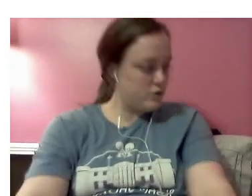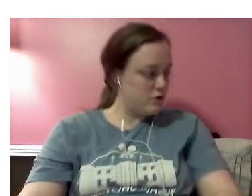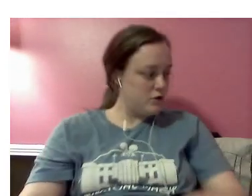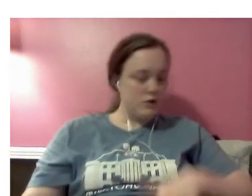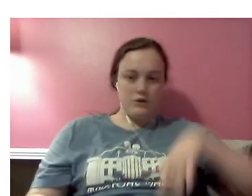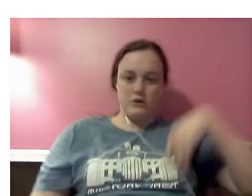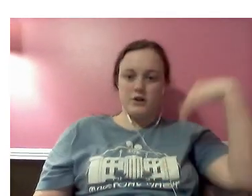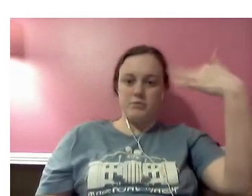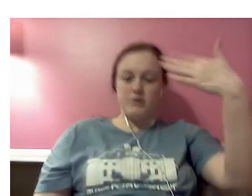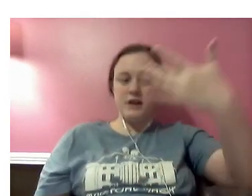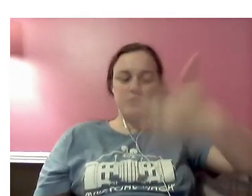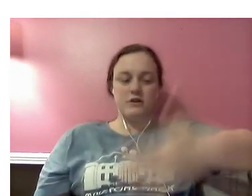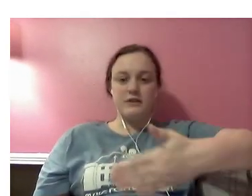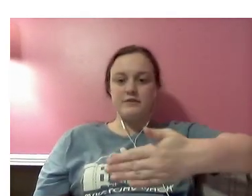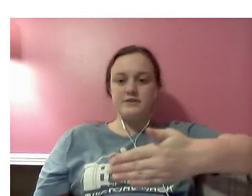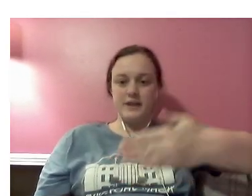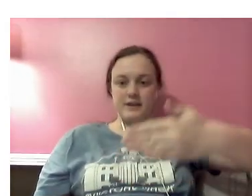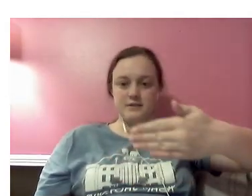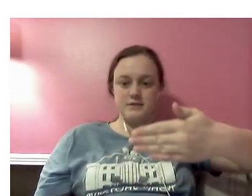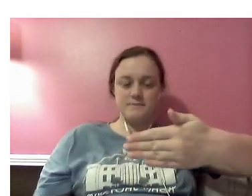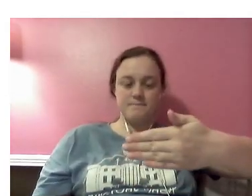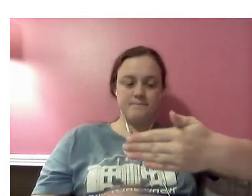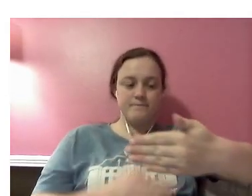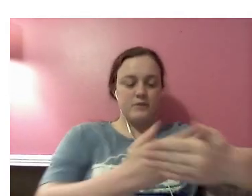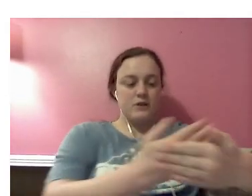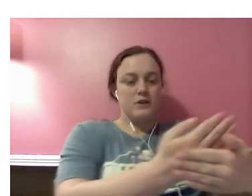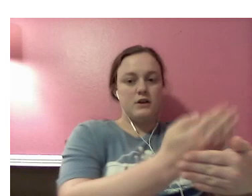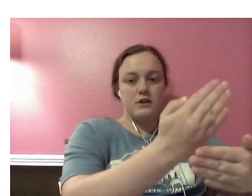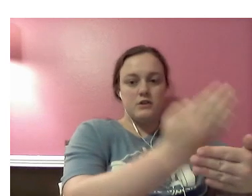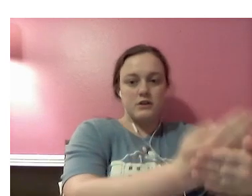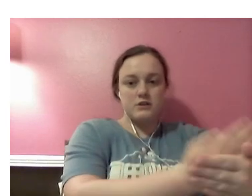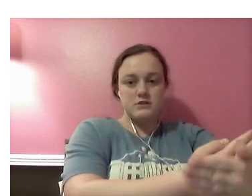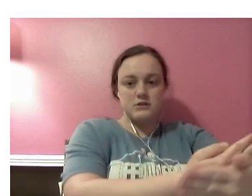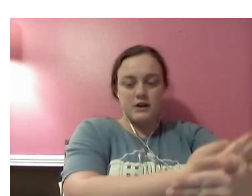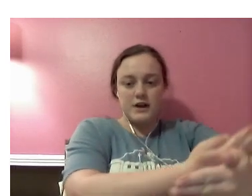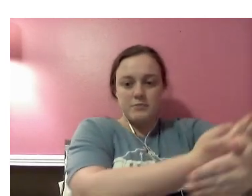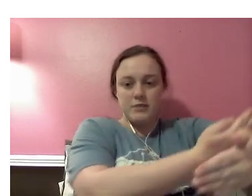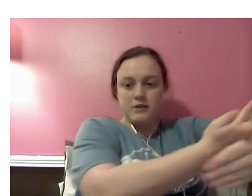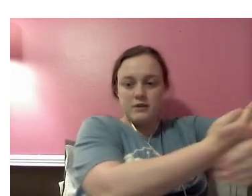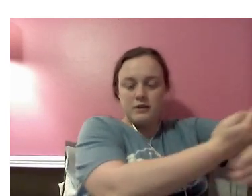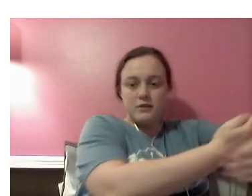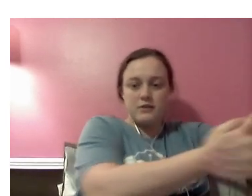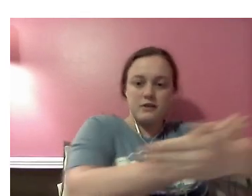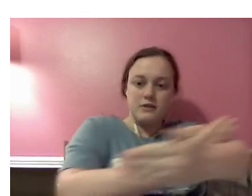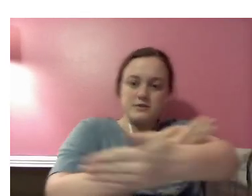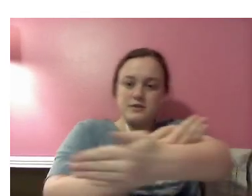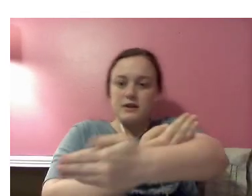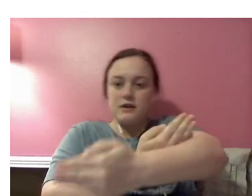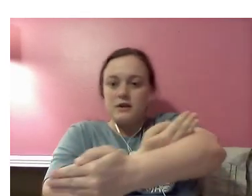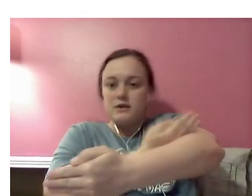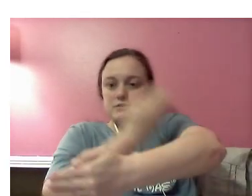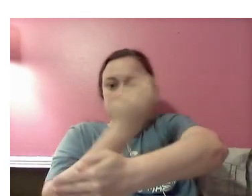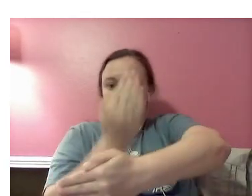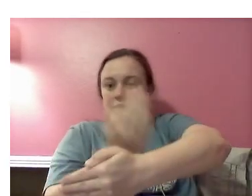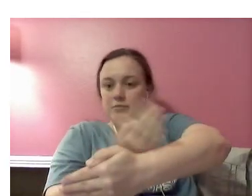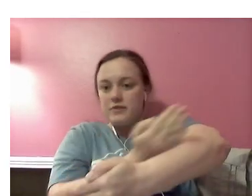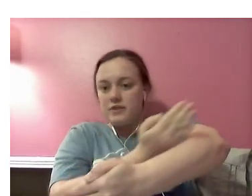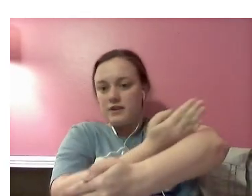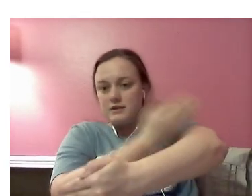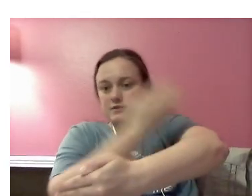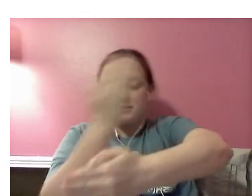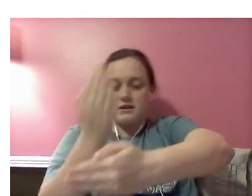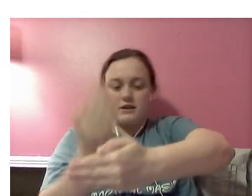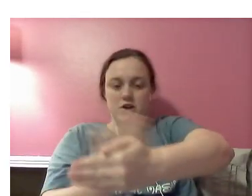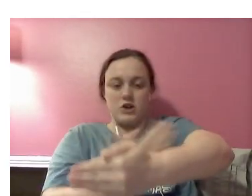New, you're going to put out your left hand and you're going to scrape, can you see? Scrape